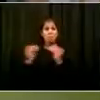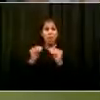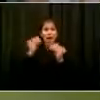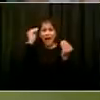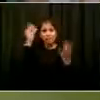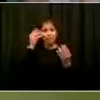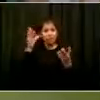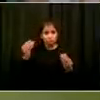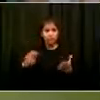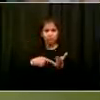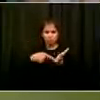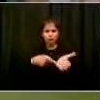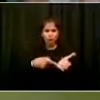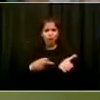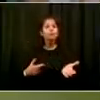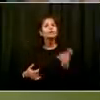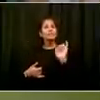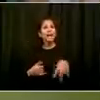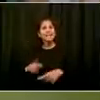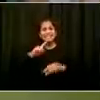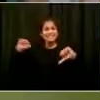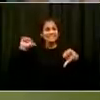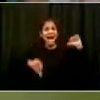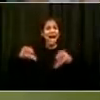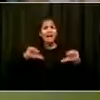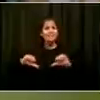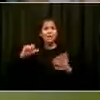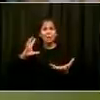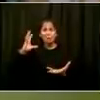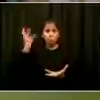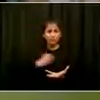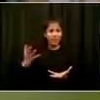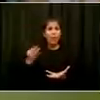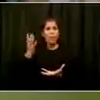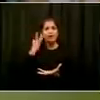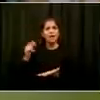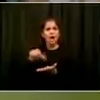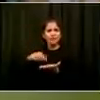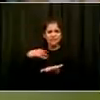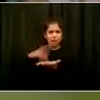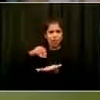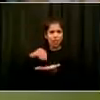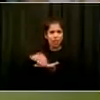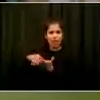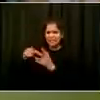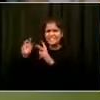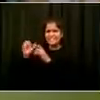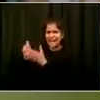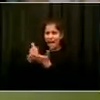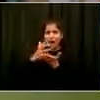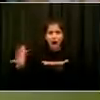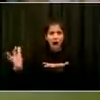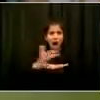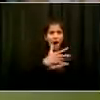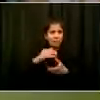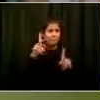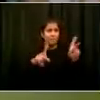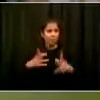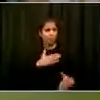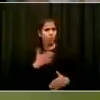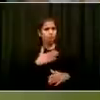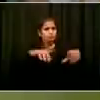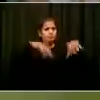you change your views on things when the science and the evidence changes as well. So I think that gets to the point that the chancellor and the mayor